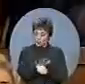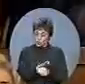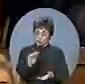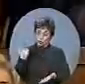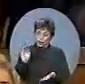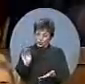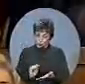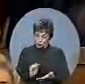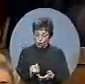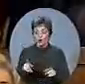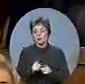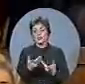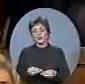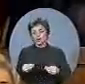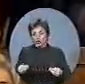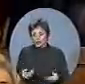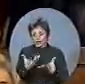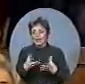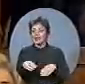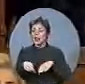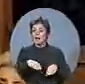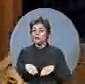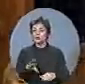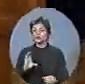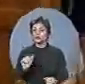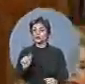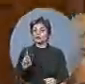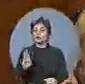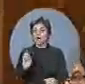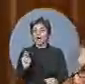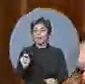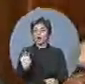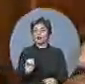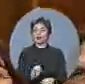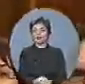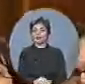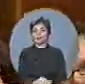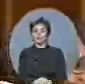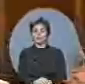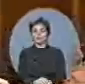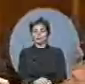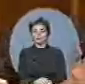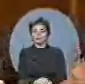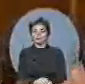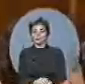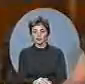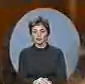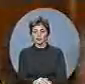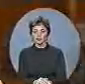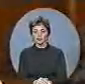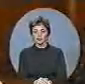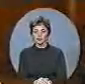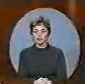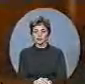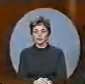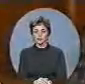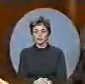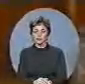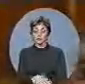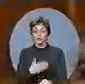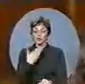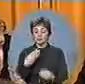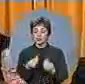for before setting absolute emissions targets and creating a carbon market? The Honourable Environment